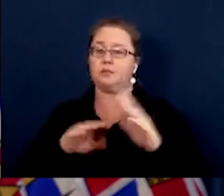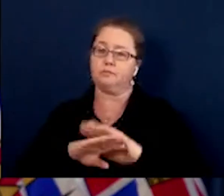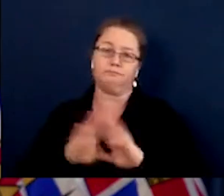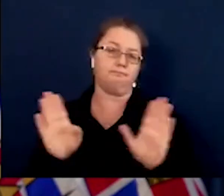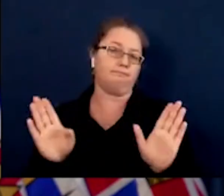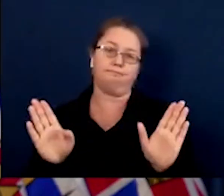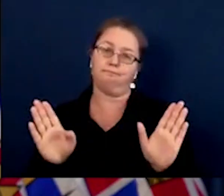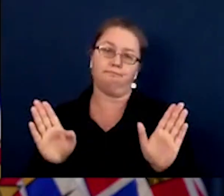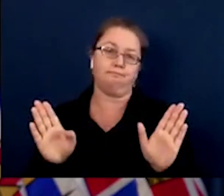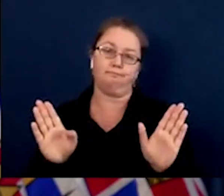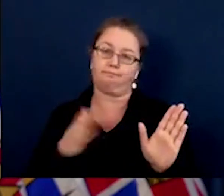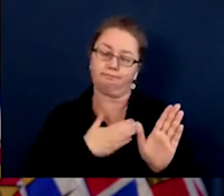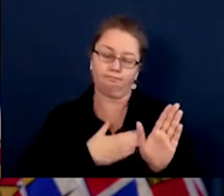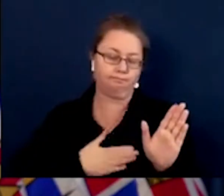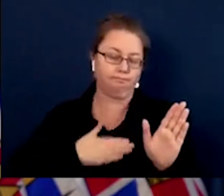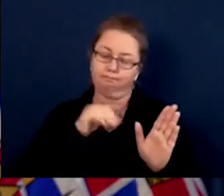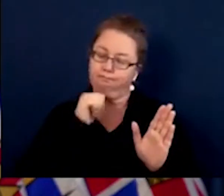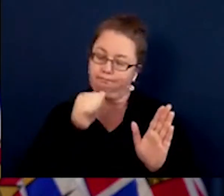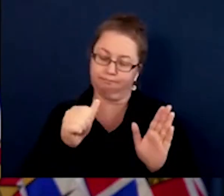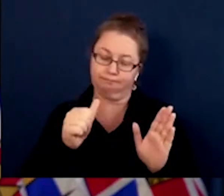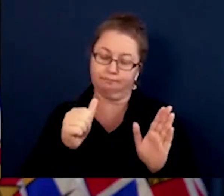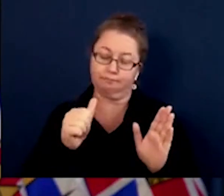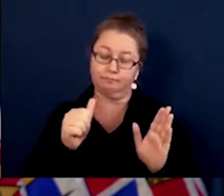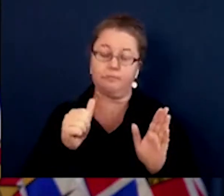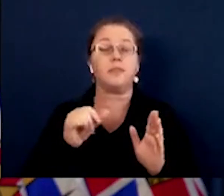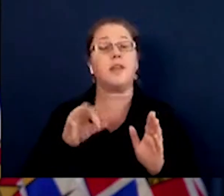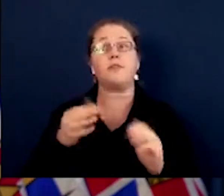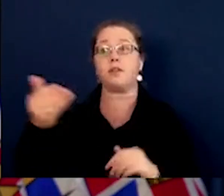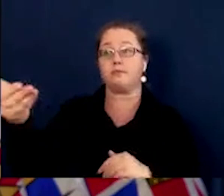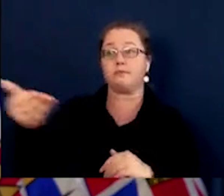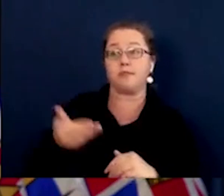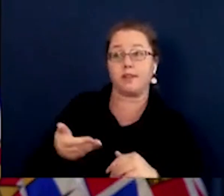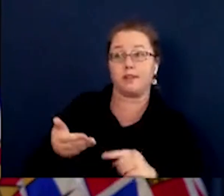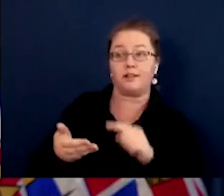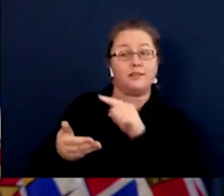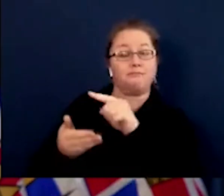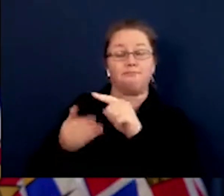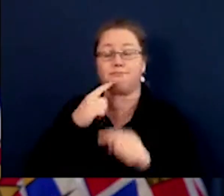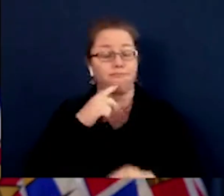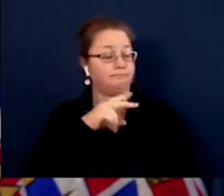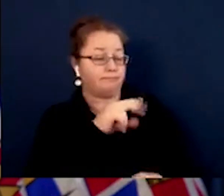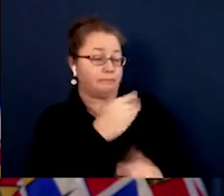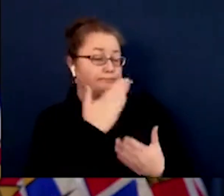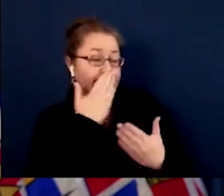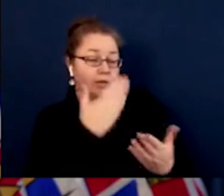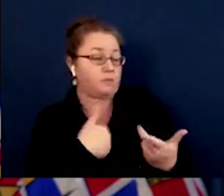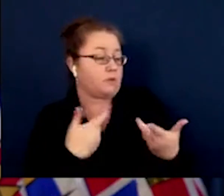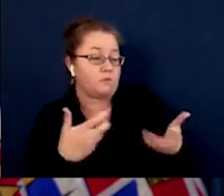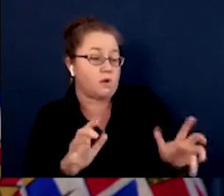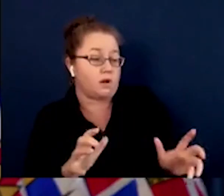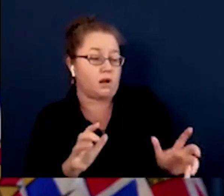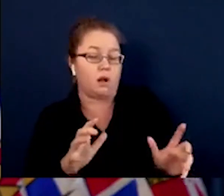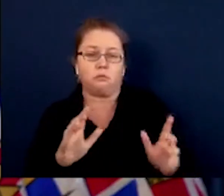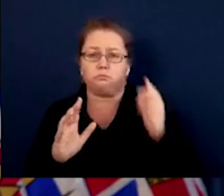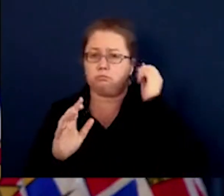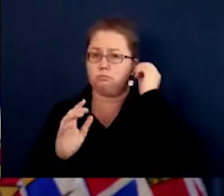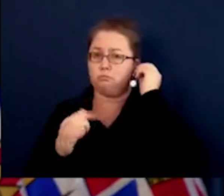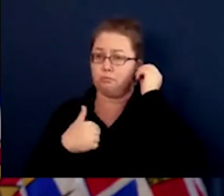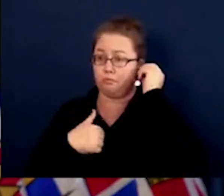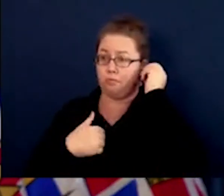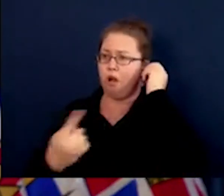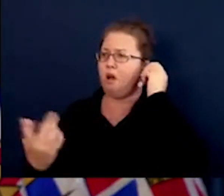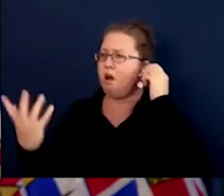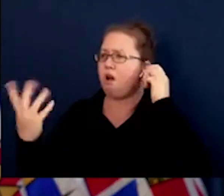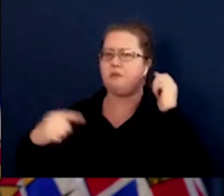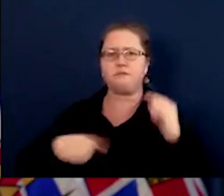now, and not take offense if people choose not to come because they are concerned about their own safety